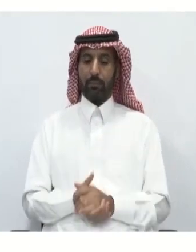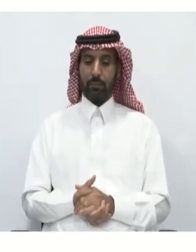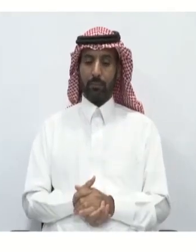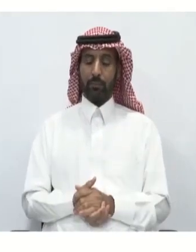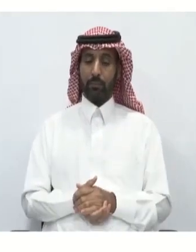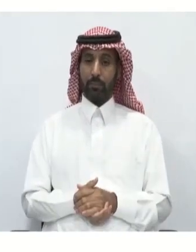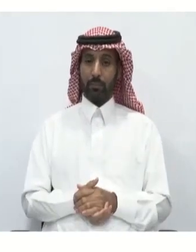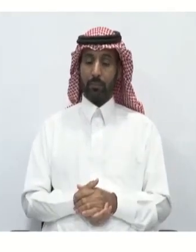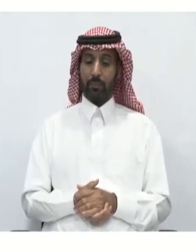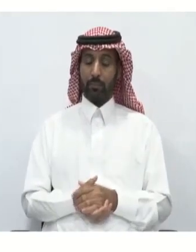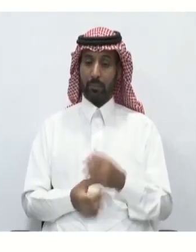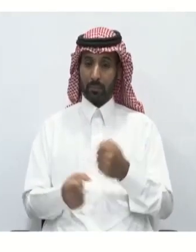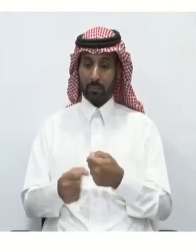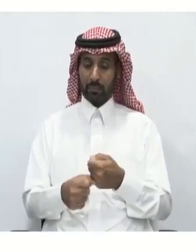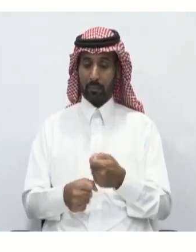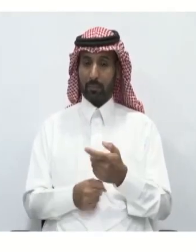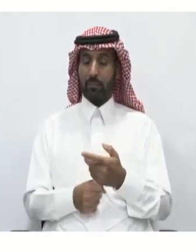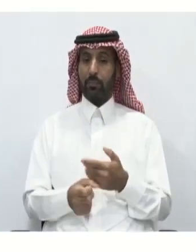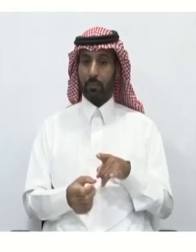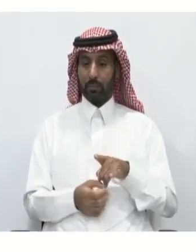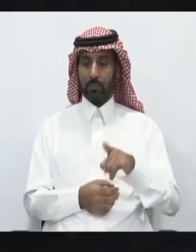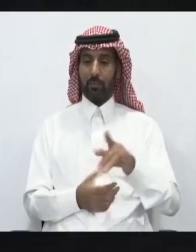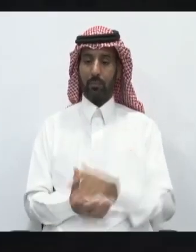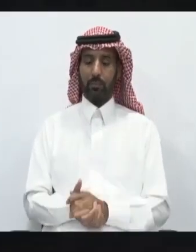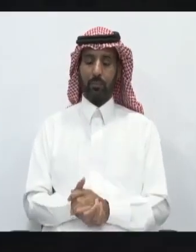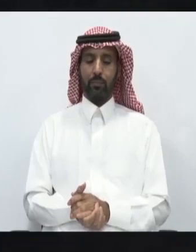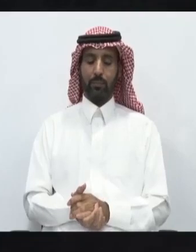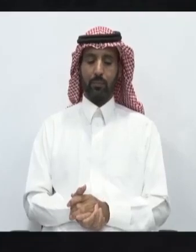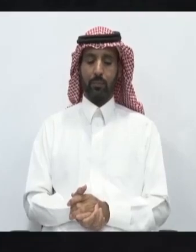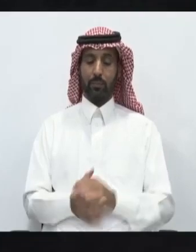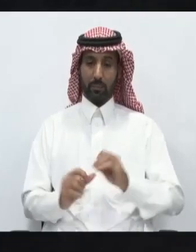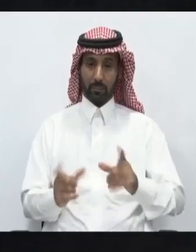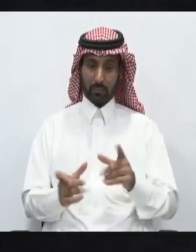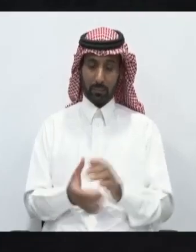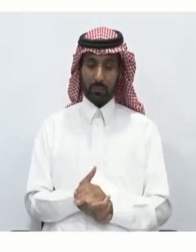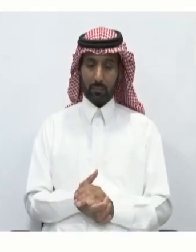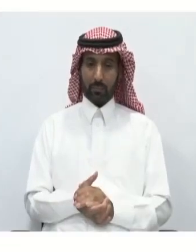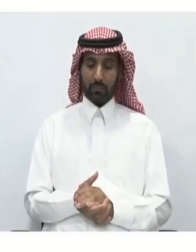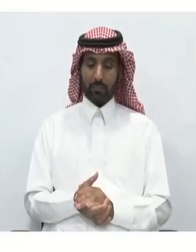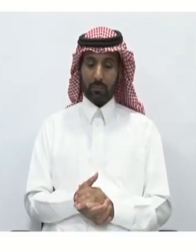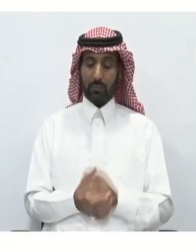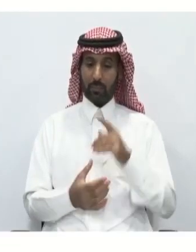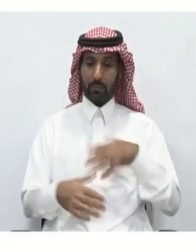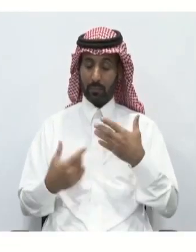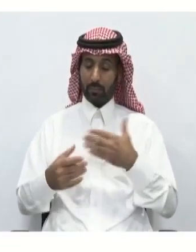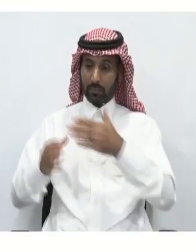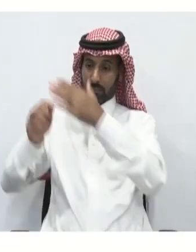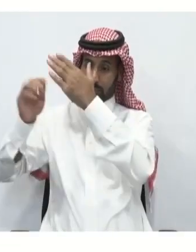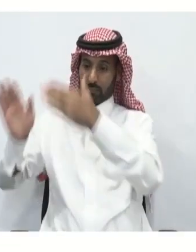sailing vacation, or business trip? So, it's very obvious here that he is on a